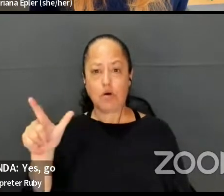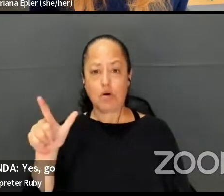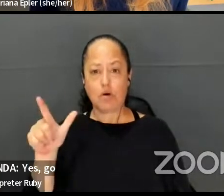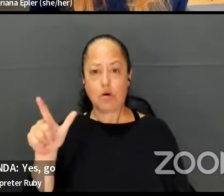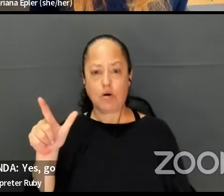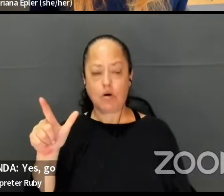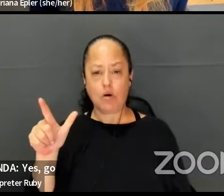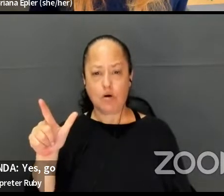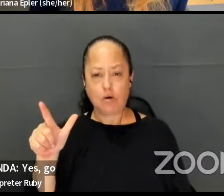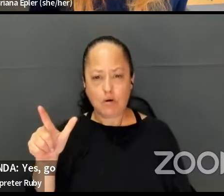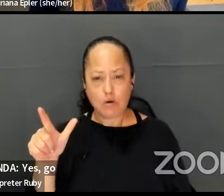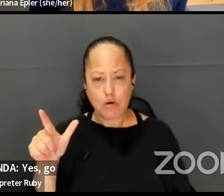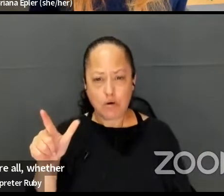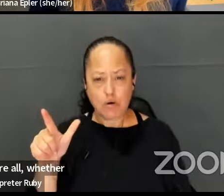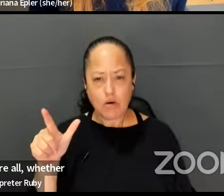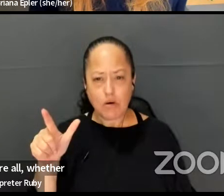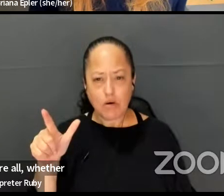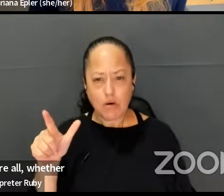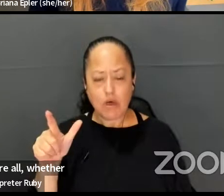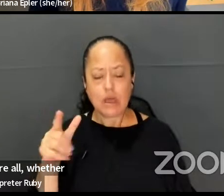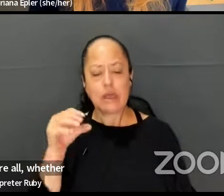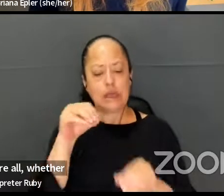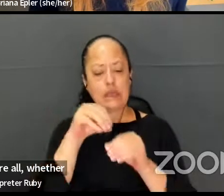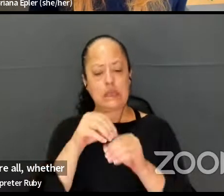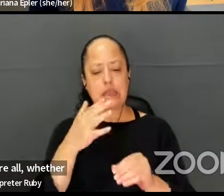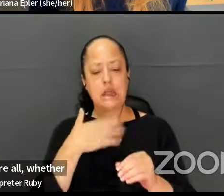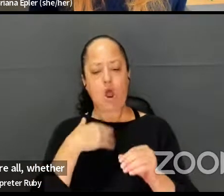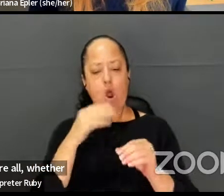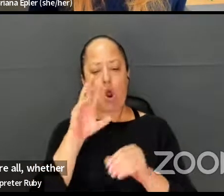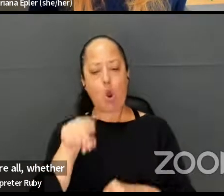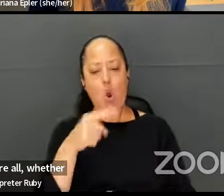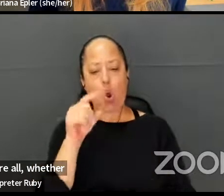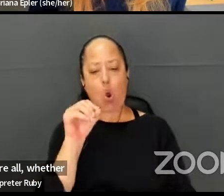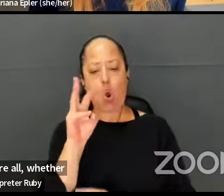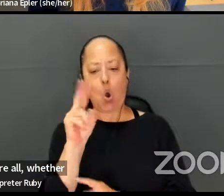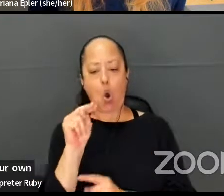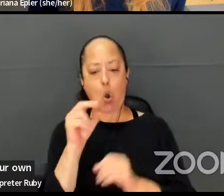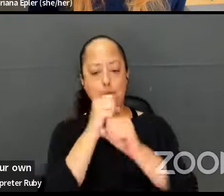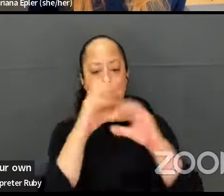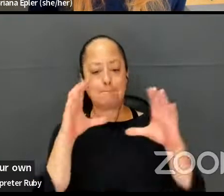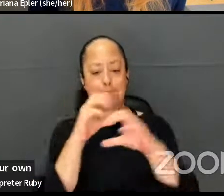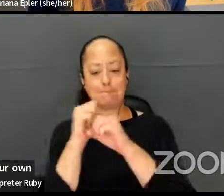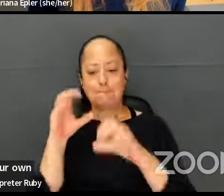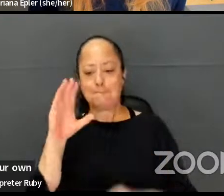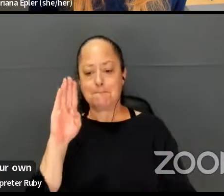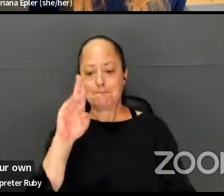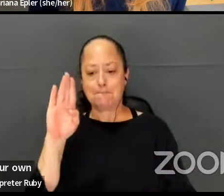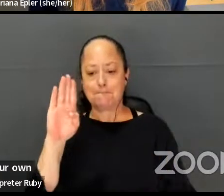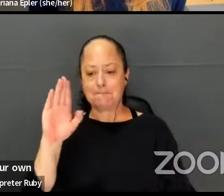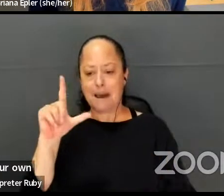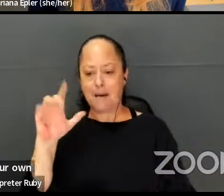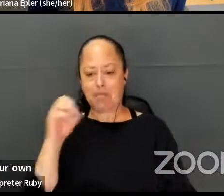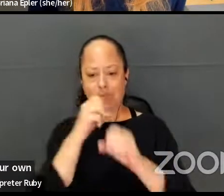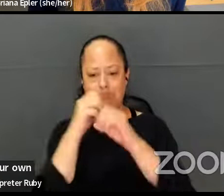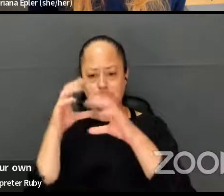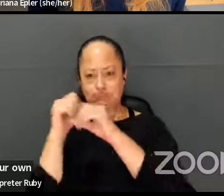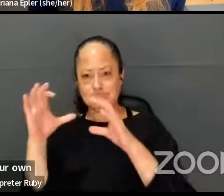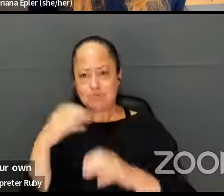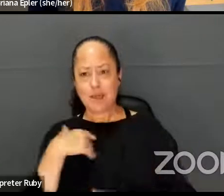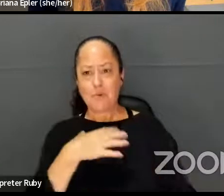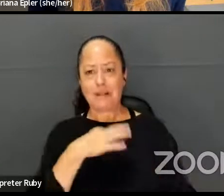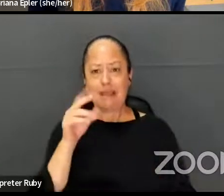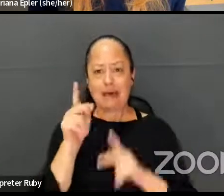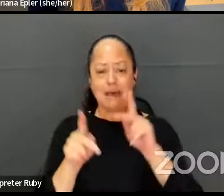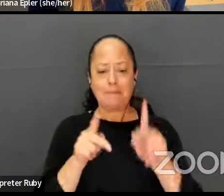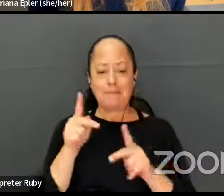not, we're often in our own bubbles. And I would like if people here are